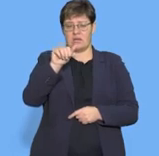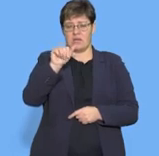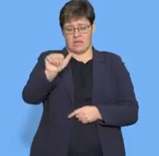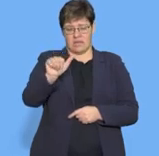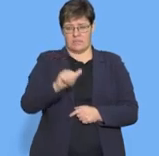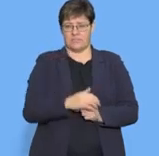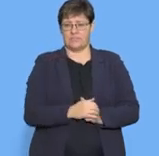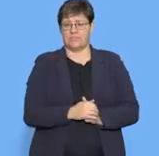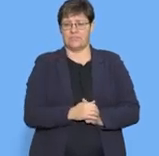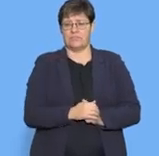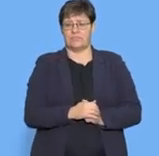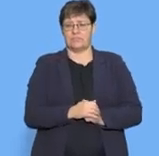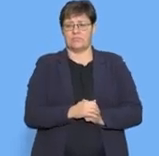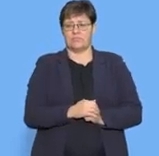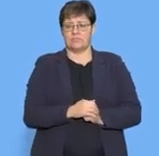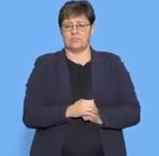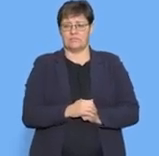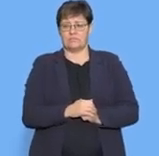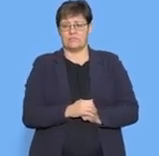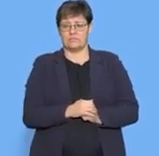over A.